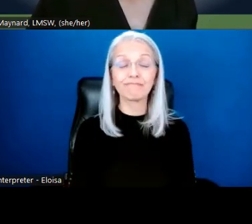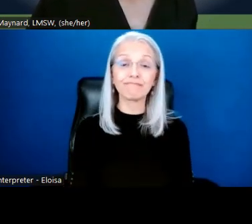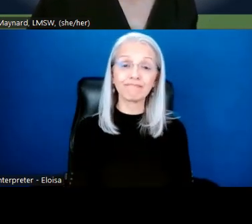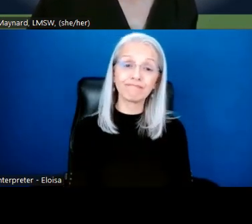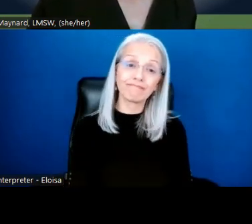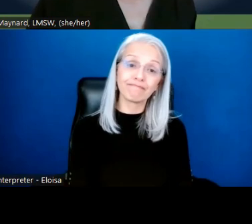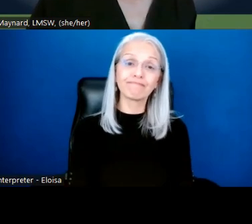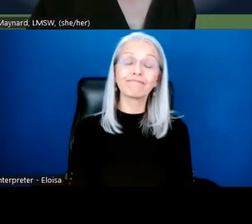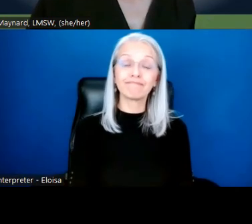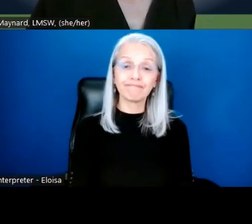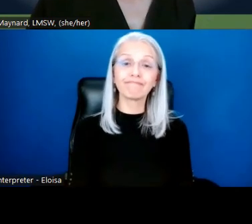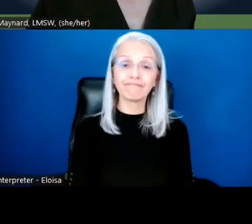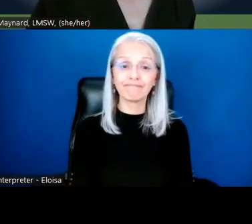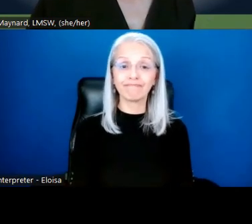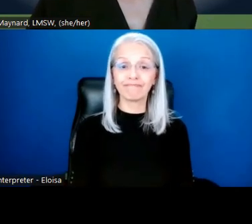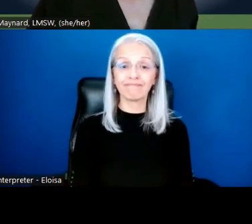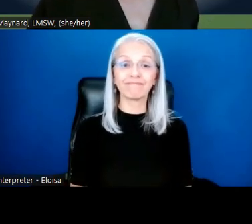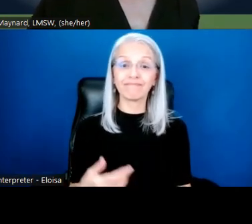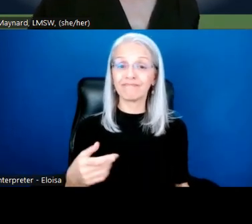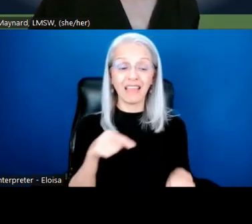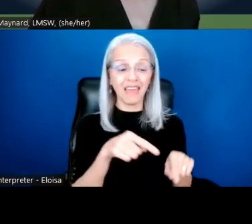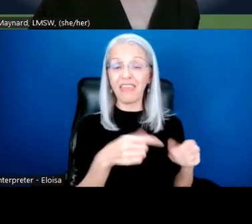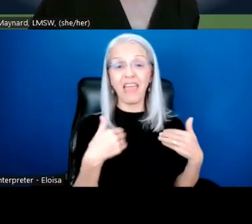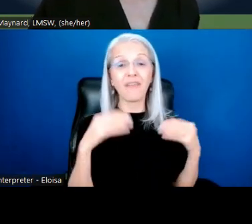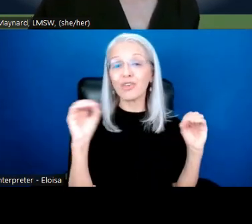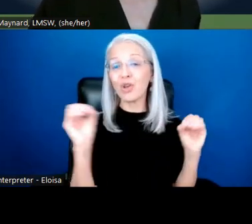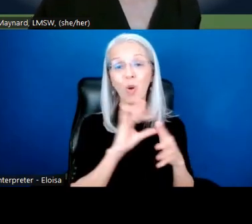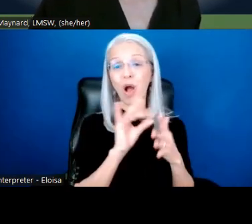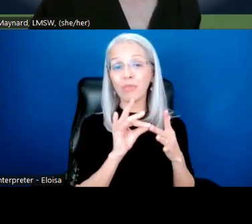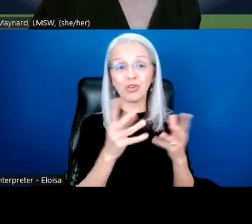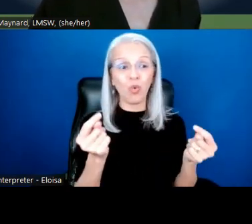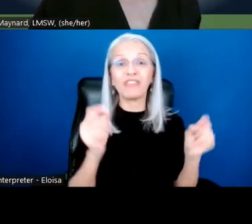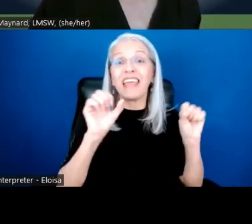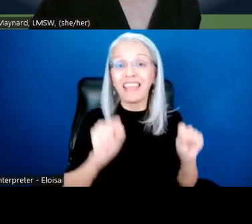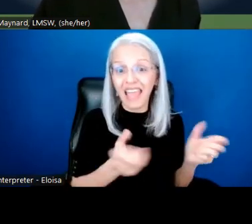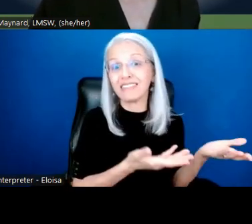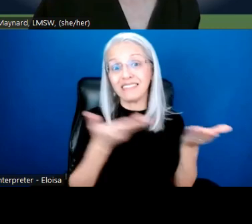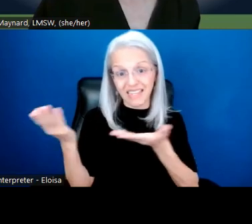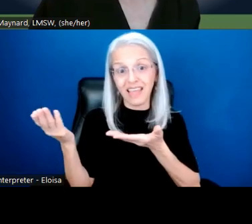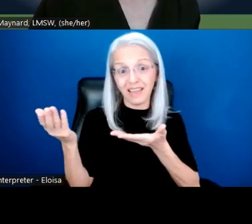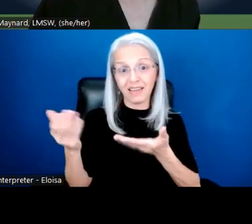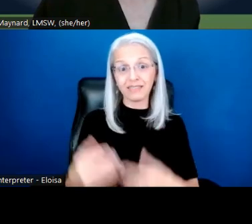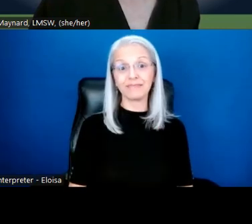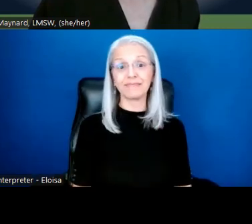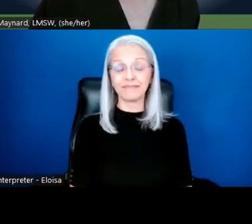Right? Oftentimes they don't really get much of a choice about what they are able to take. Yeah.